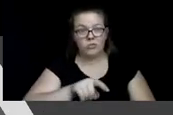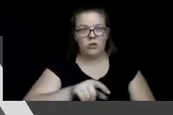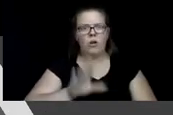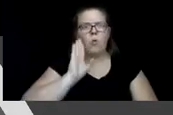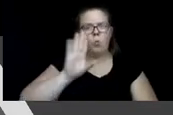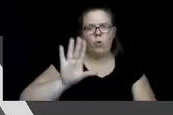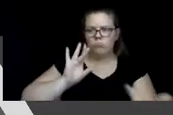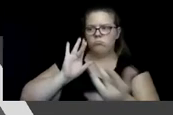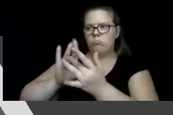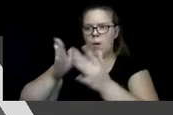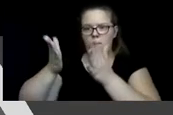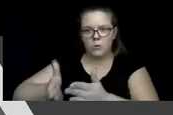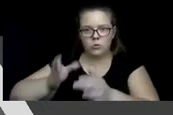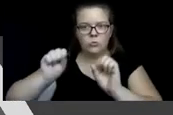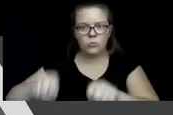direction.